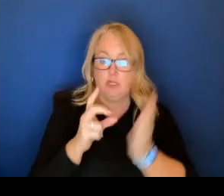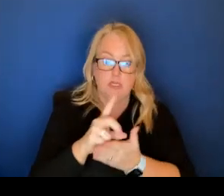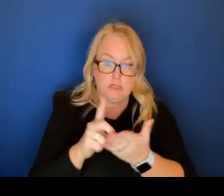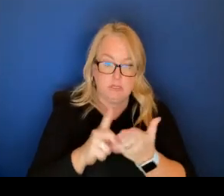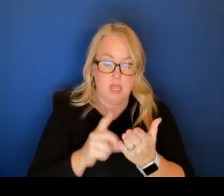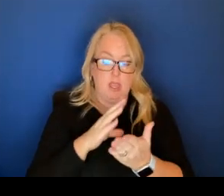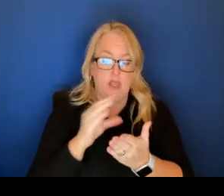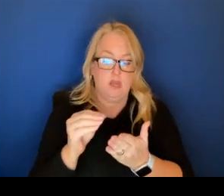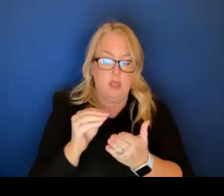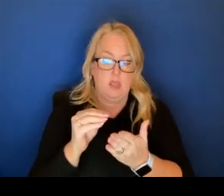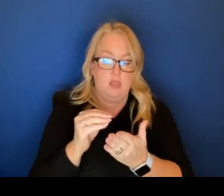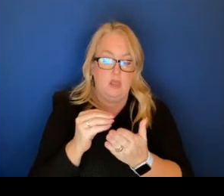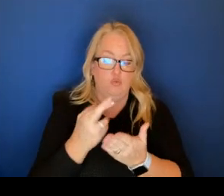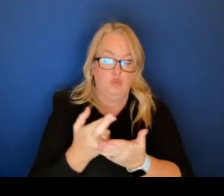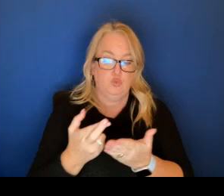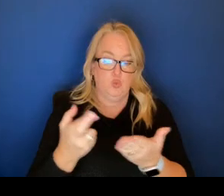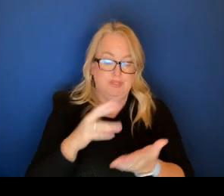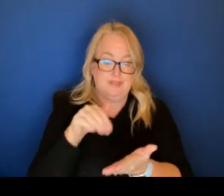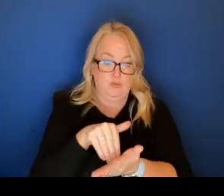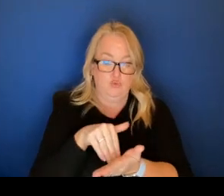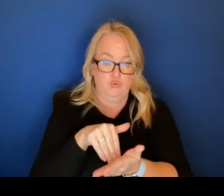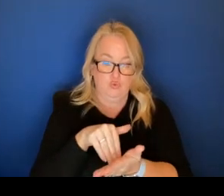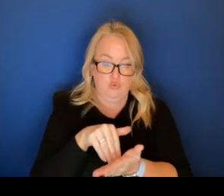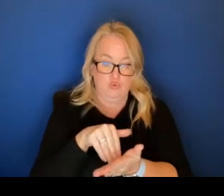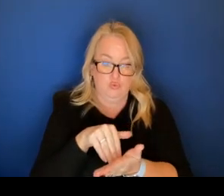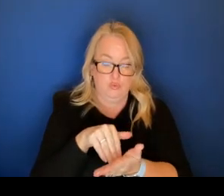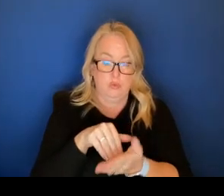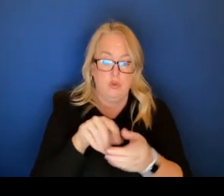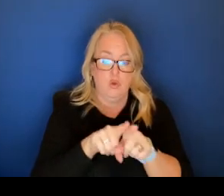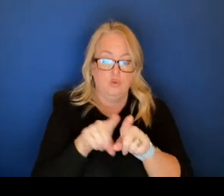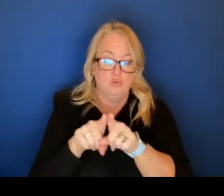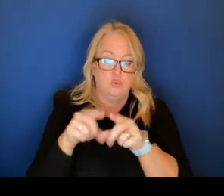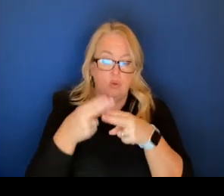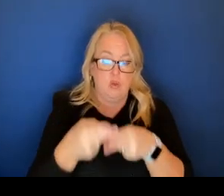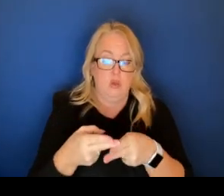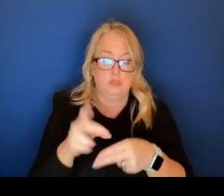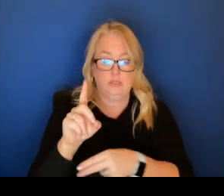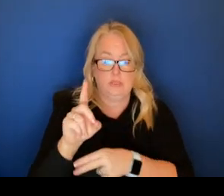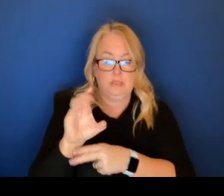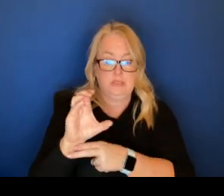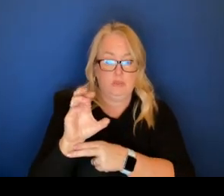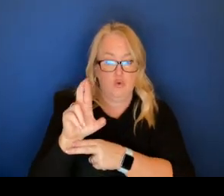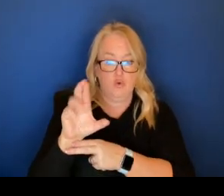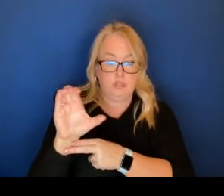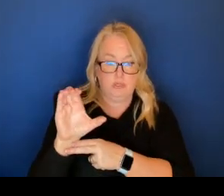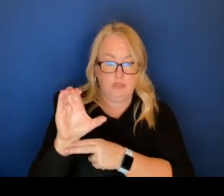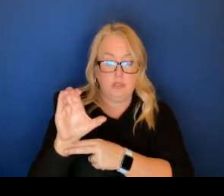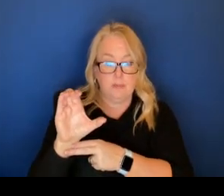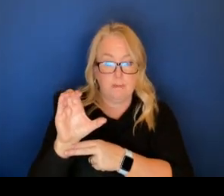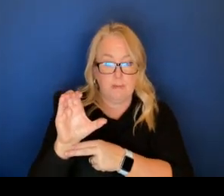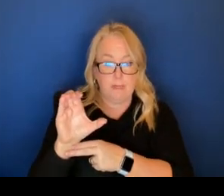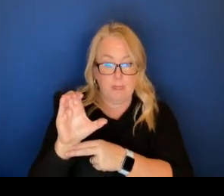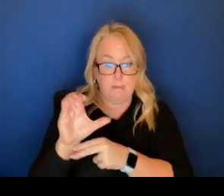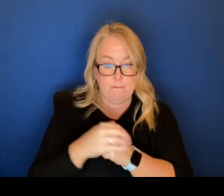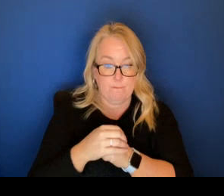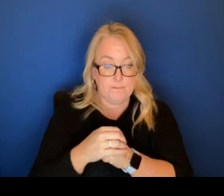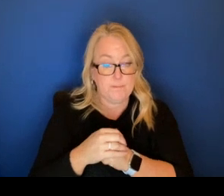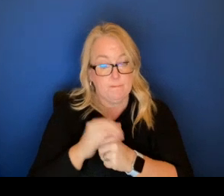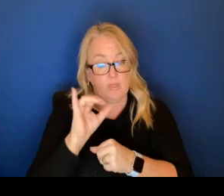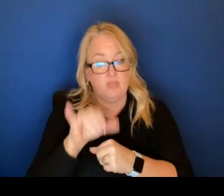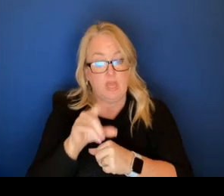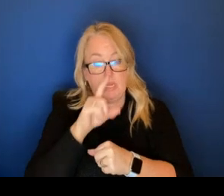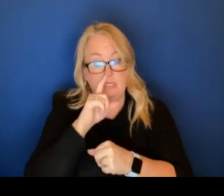construction resource center, also known as the DCRC, which is